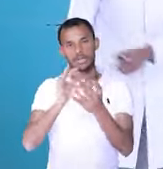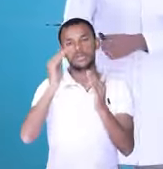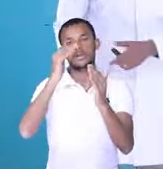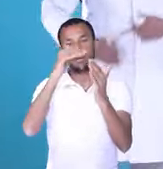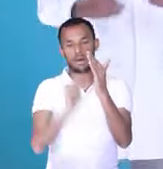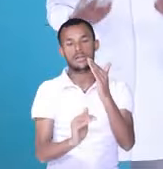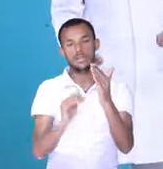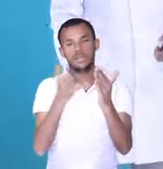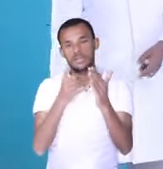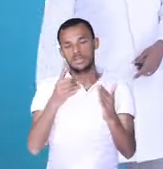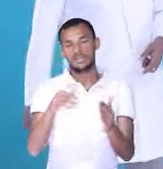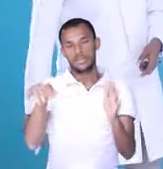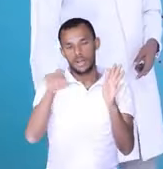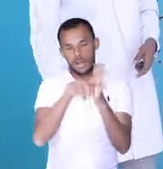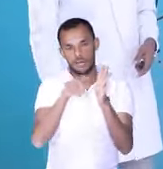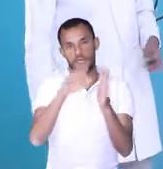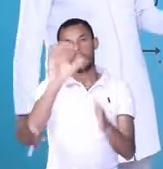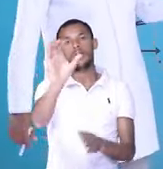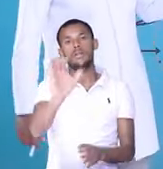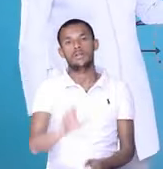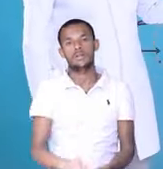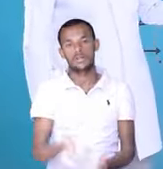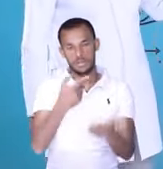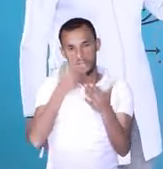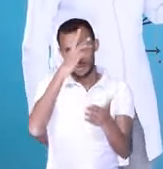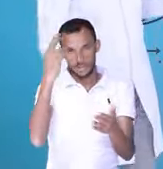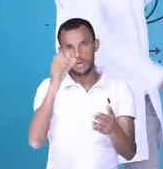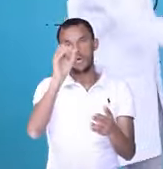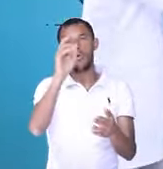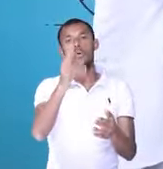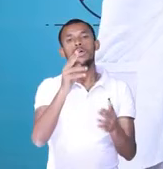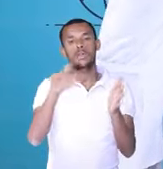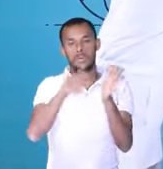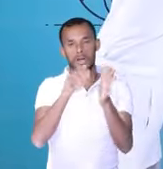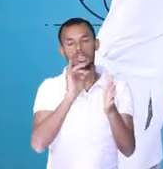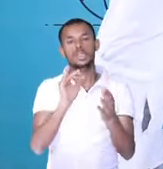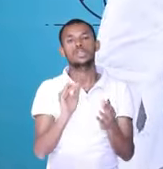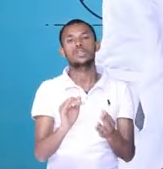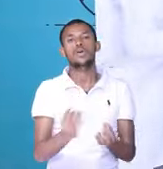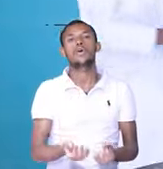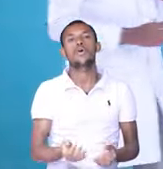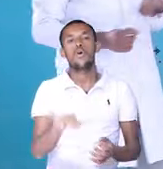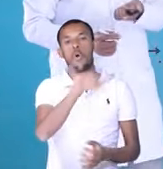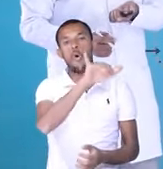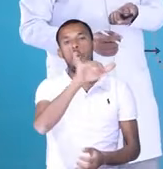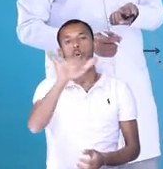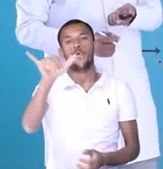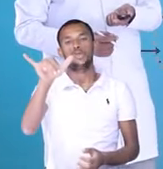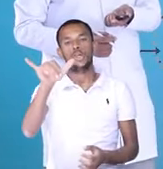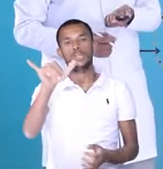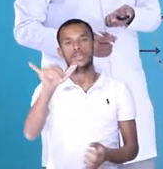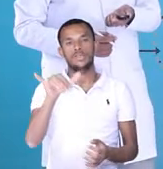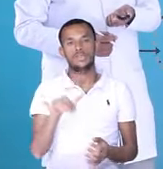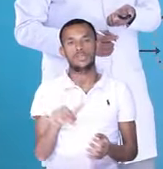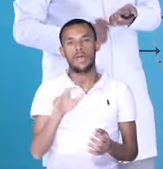as inhibitor or as a negative catalyst. In this case, OH minus is a homogeneous catalyst. Homogeneous